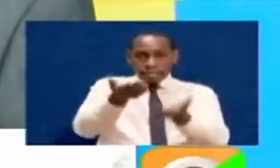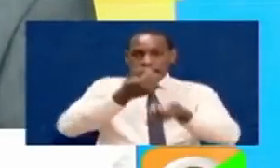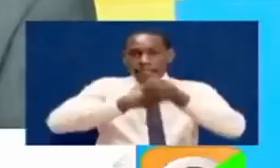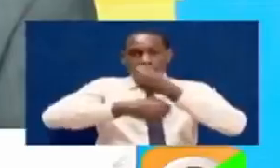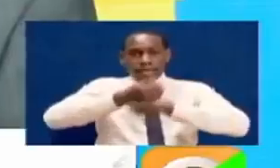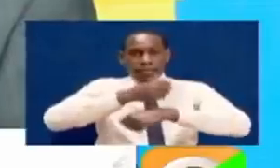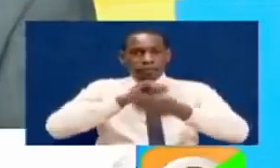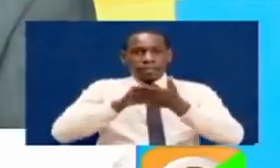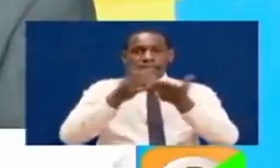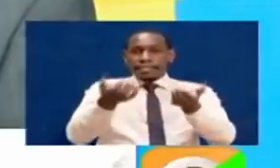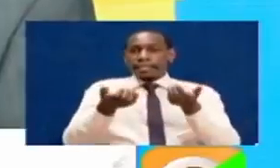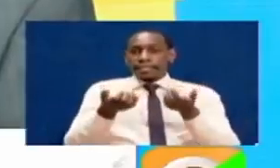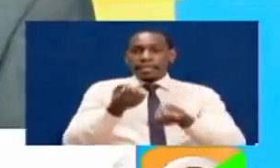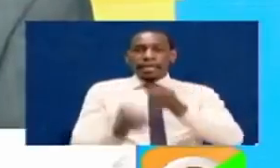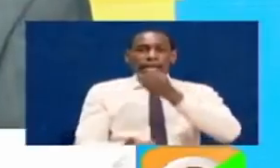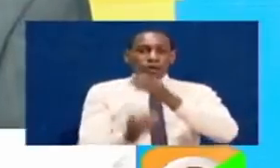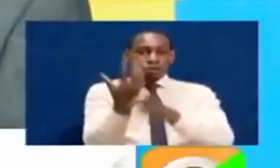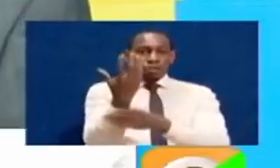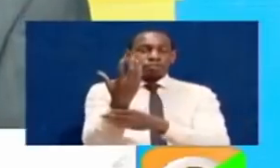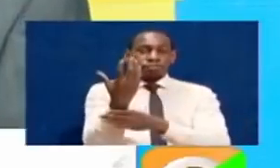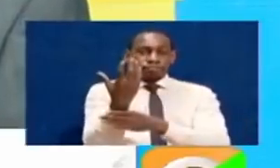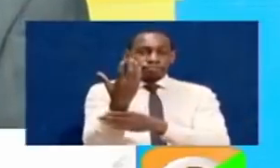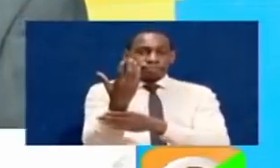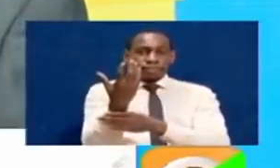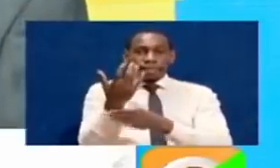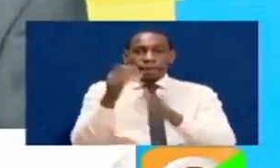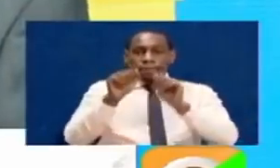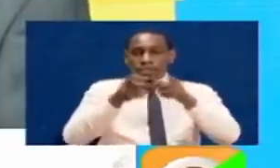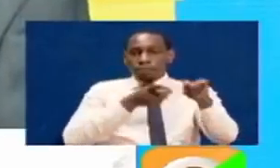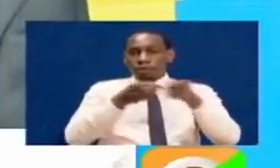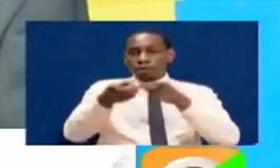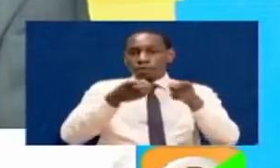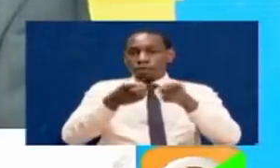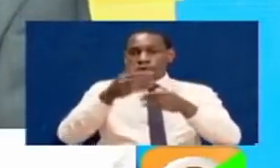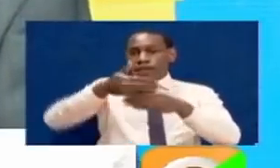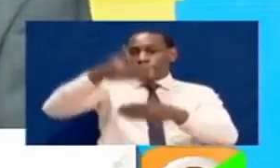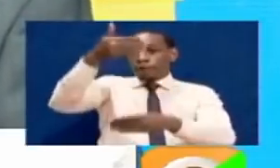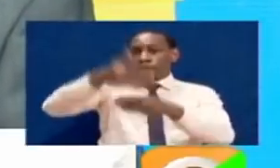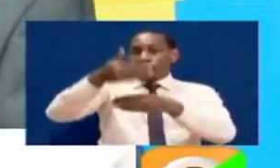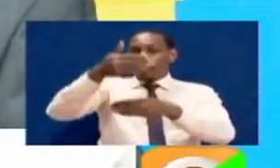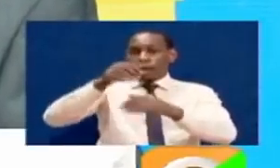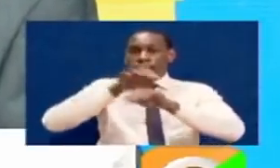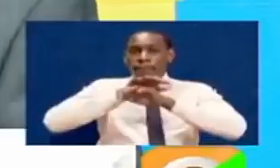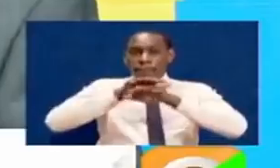measures we need to put in place to curtail cross-border transmission.